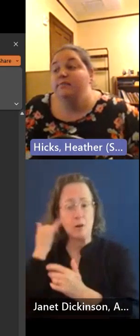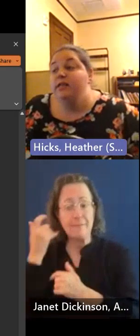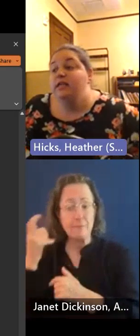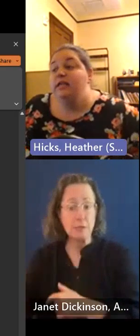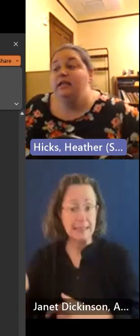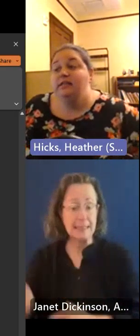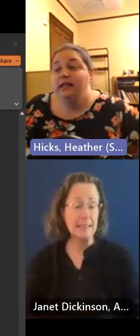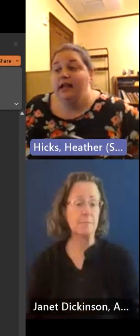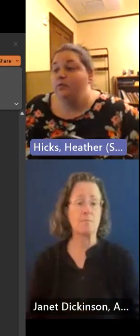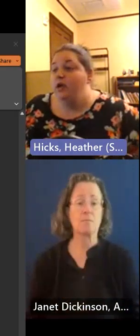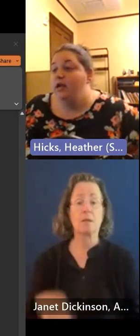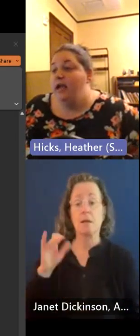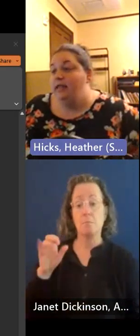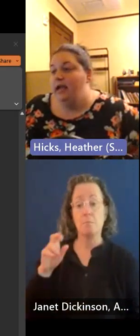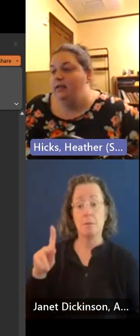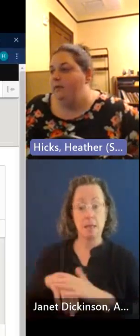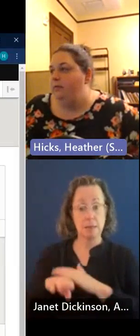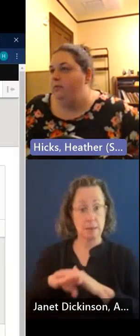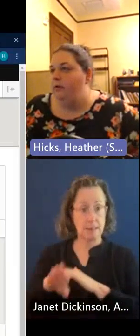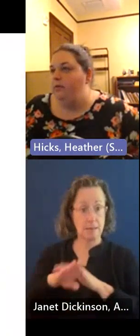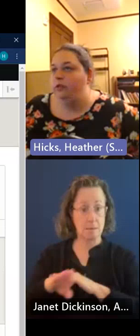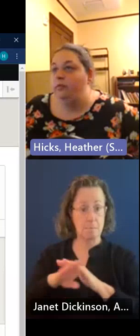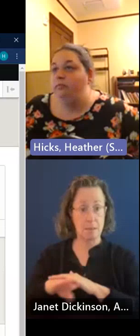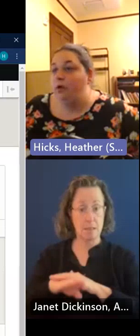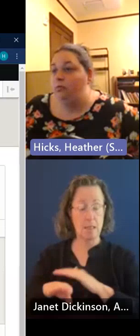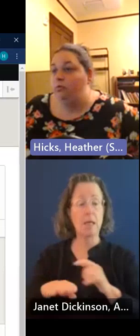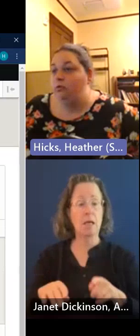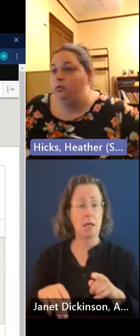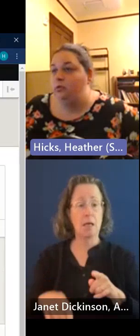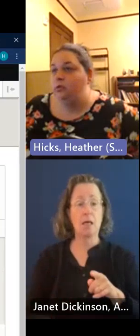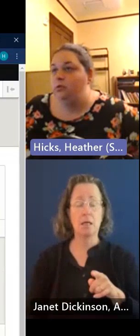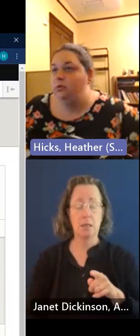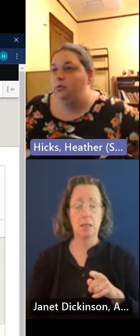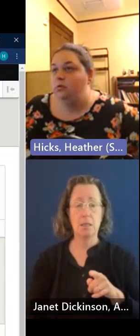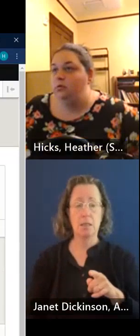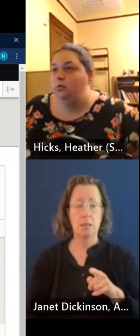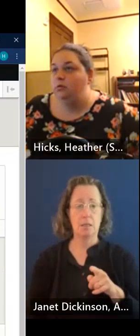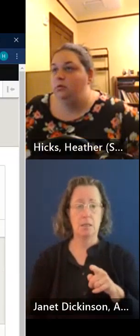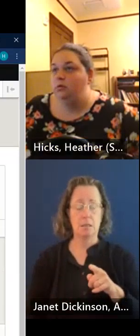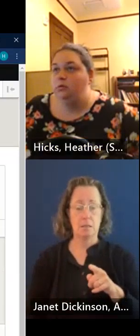Block accessibility is the last one, and that is probably the one with the most,